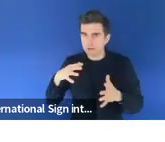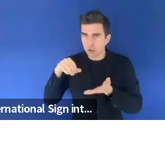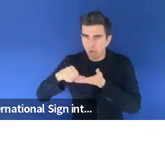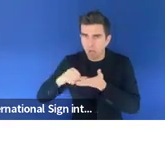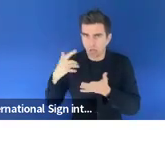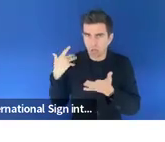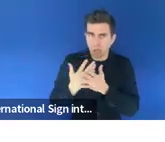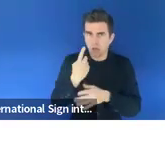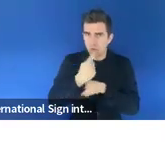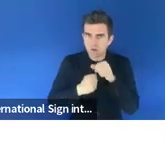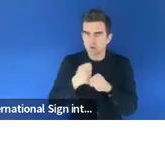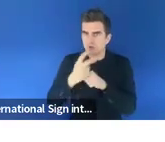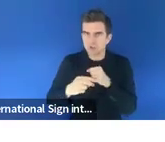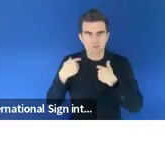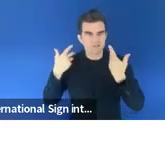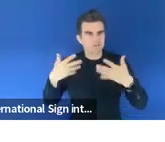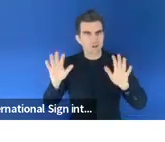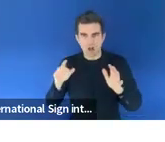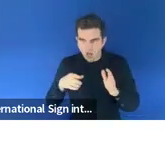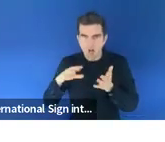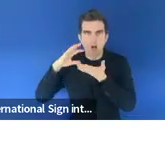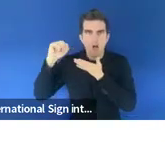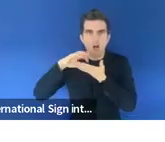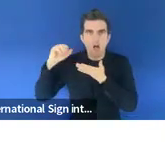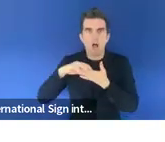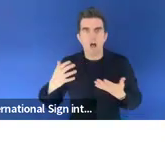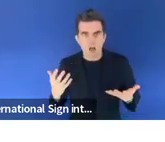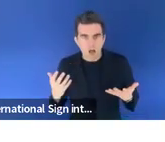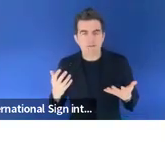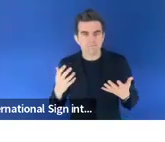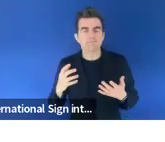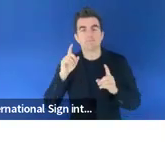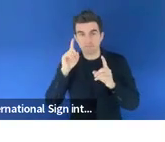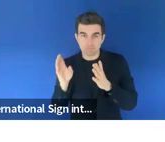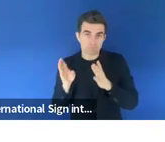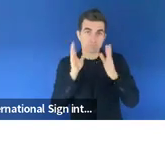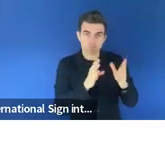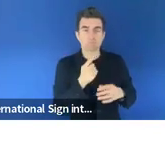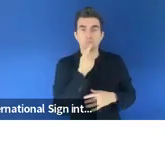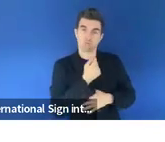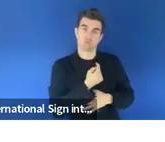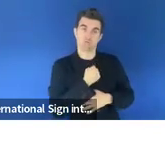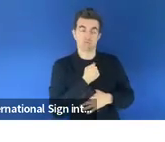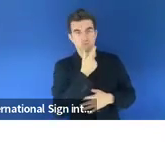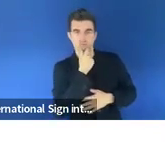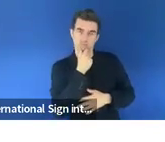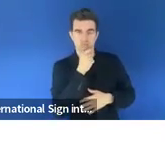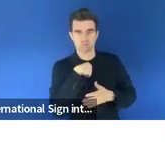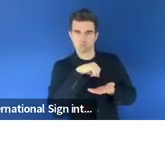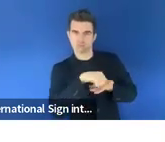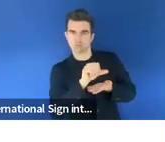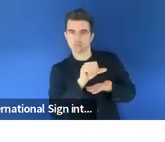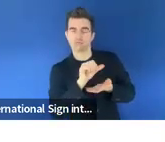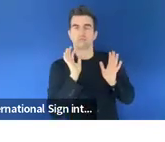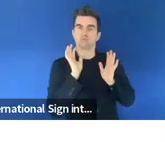scary, especially when things are risky, to put an investment into it. And I don't care if we're talking about financial investment or